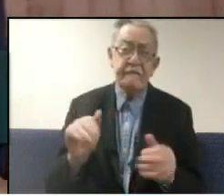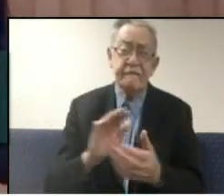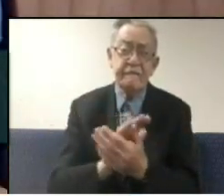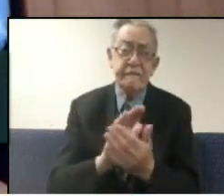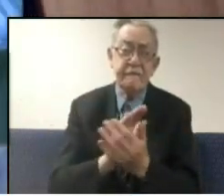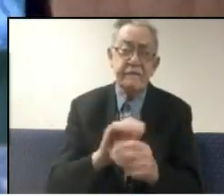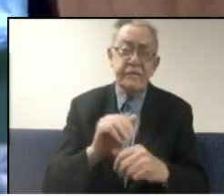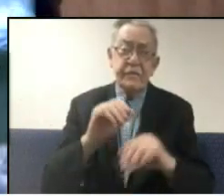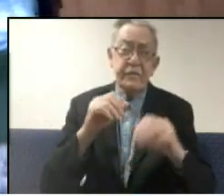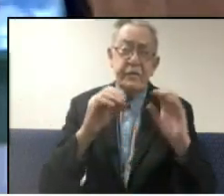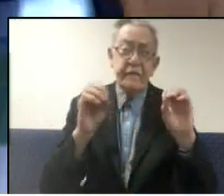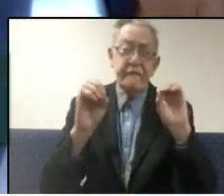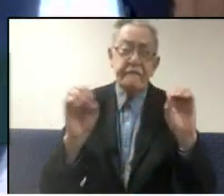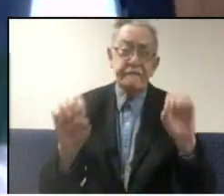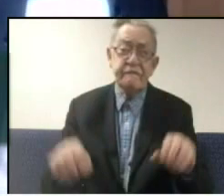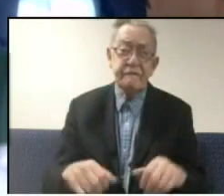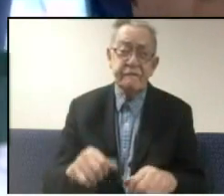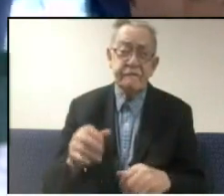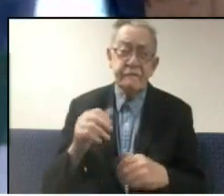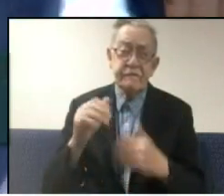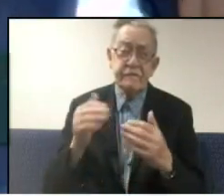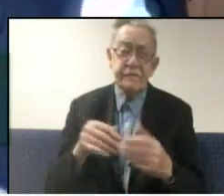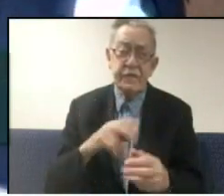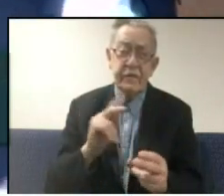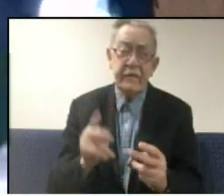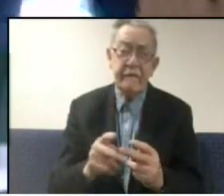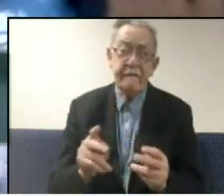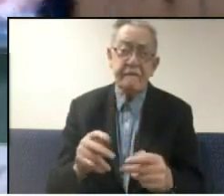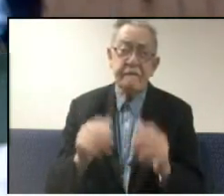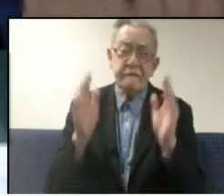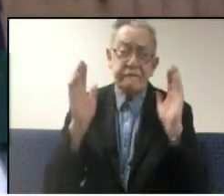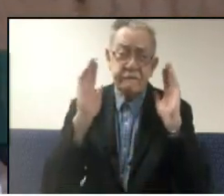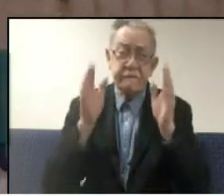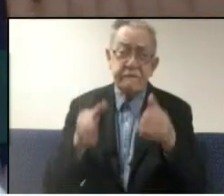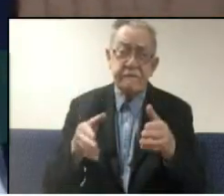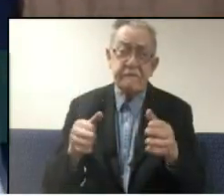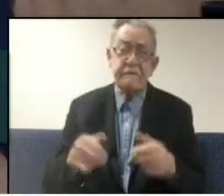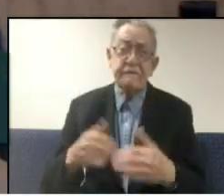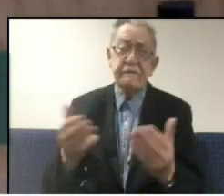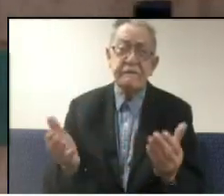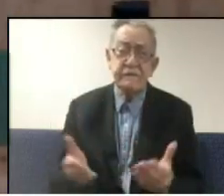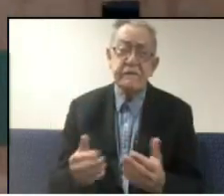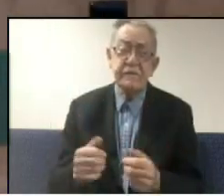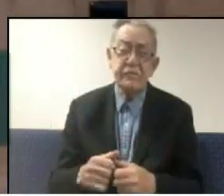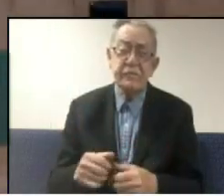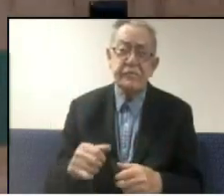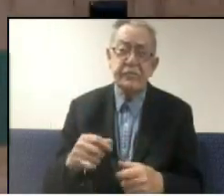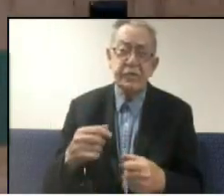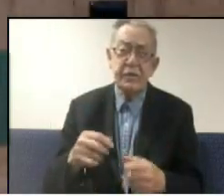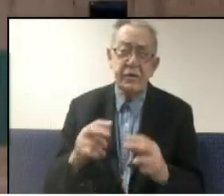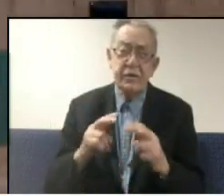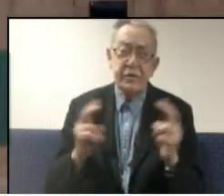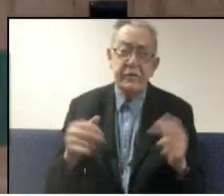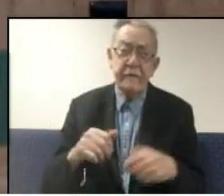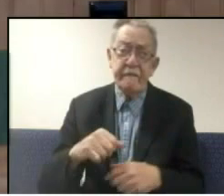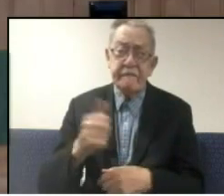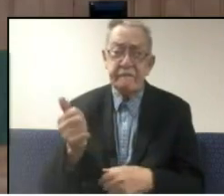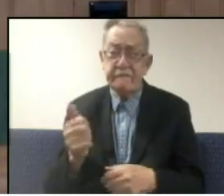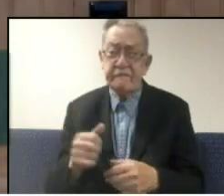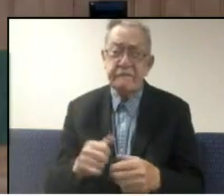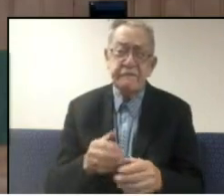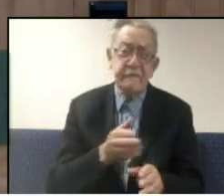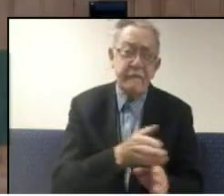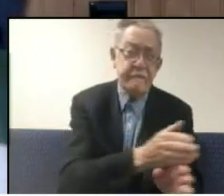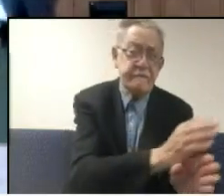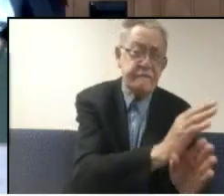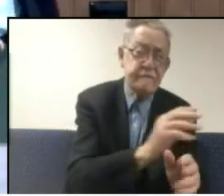since you didn't choose that, you've actually chosen a different career path. And quite frankly, you're doing very well in this other career path. You